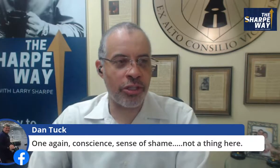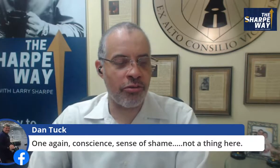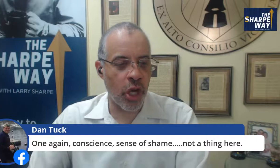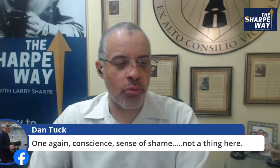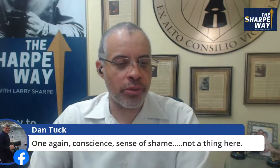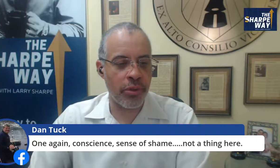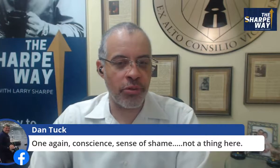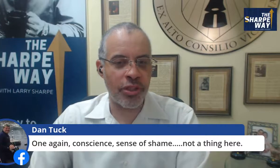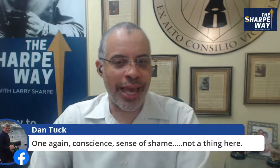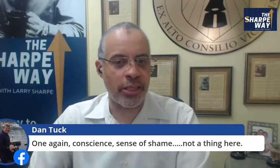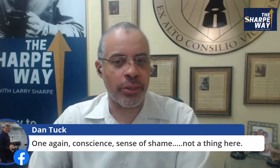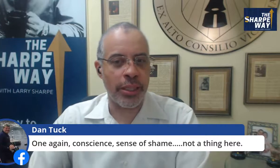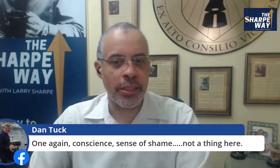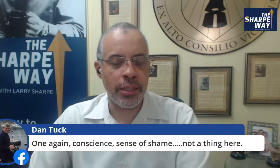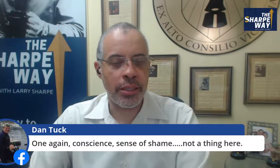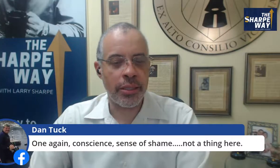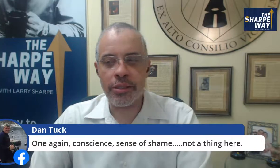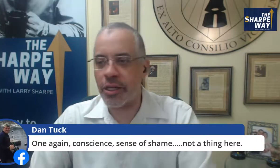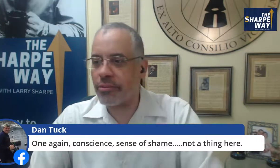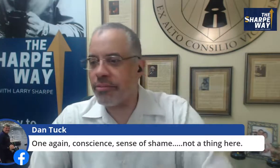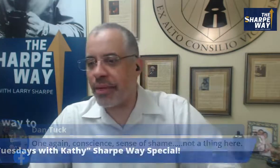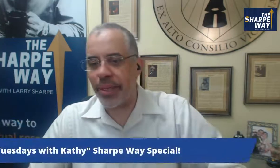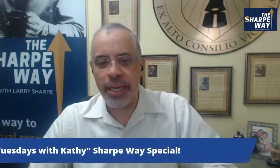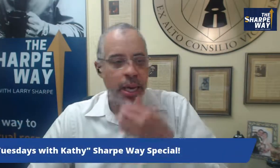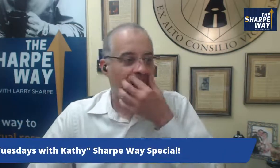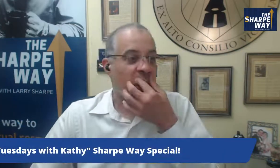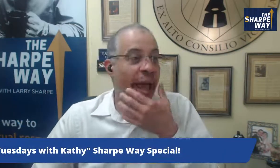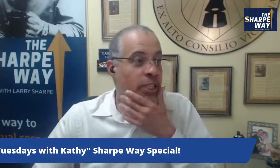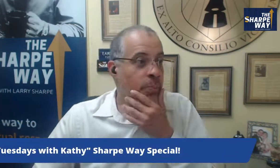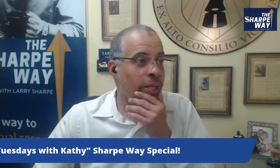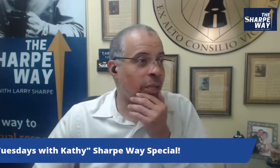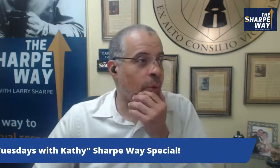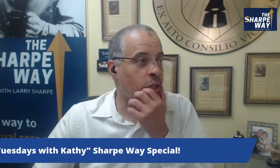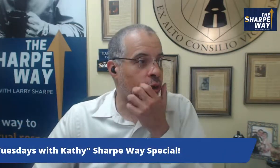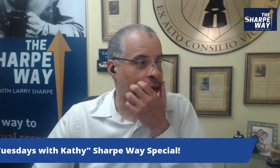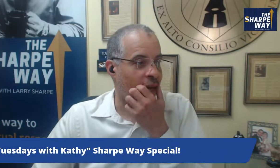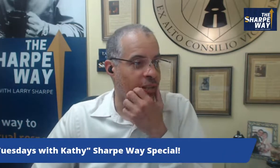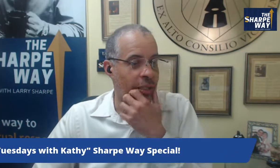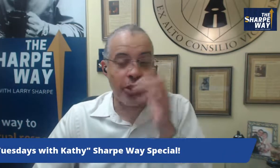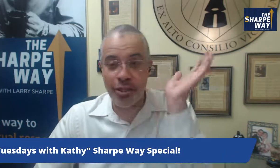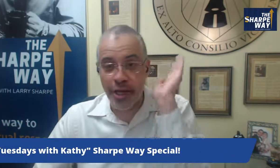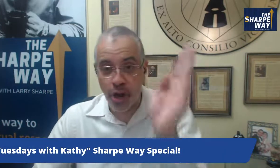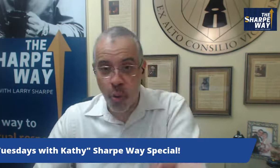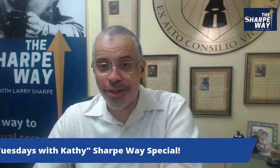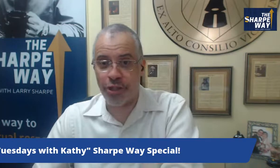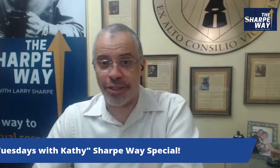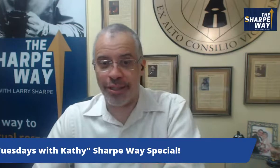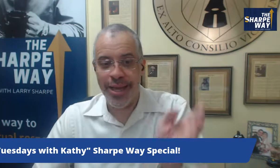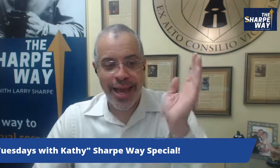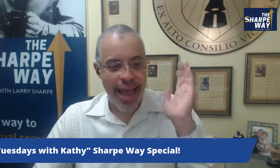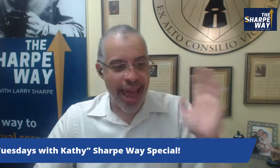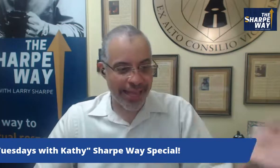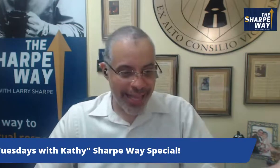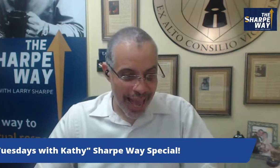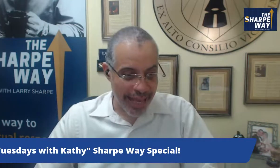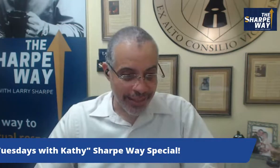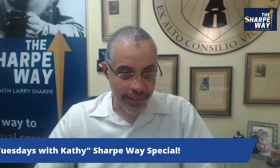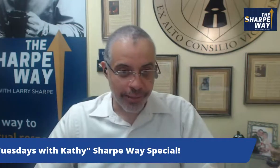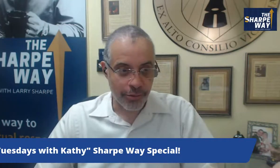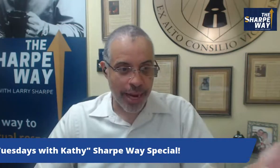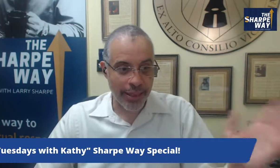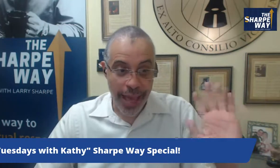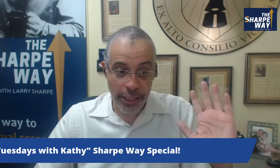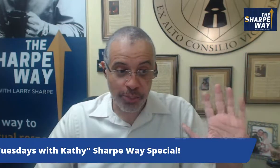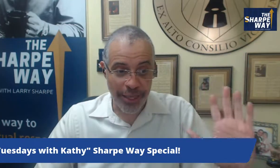just can't do it. So maybe. Last piece I want to show you guys. This is a question at the